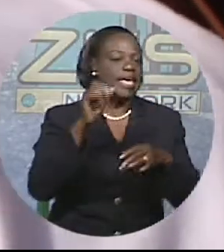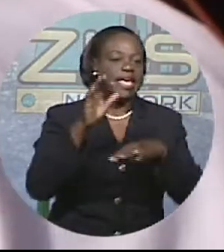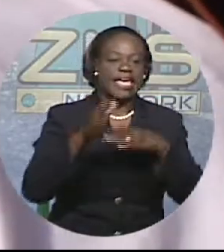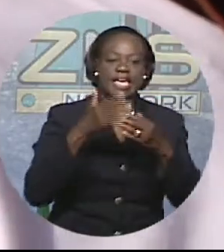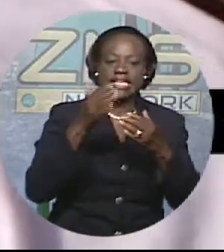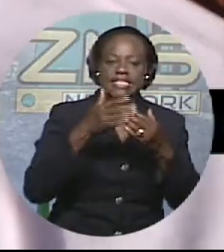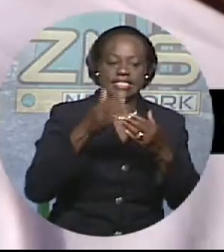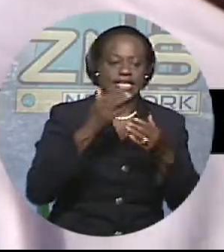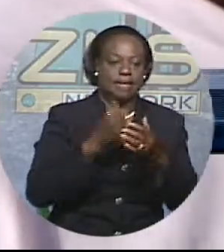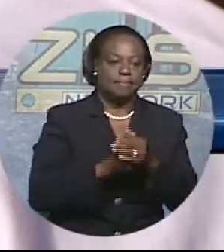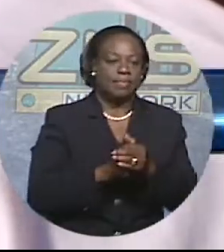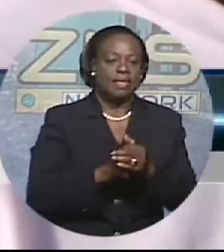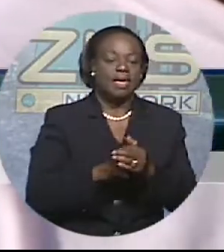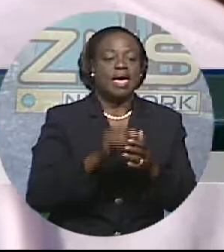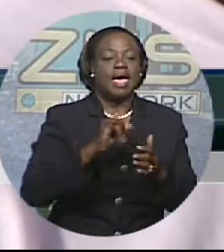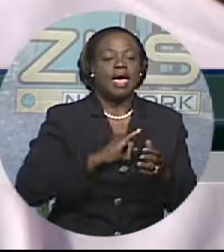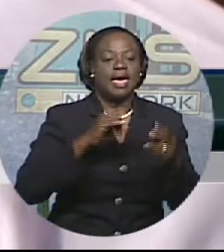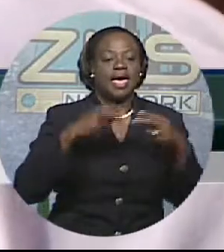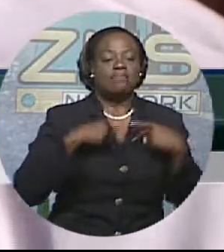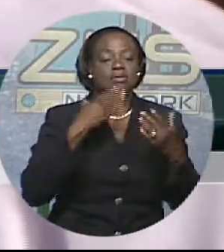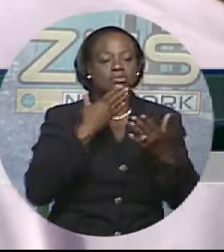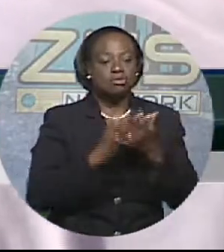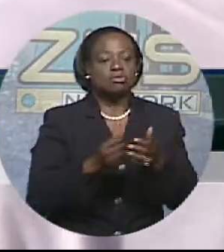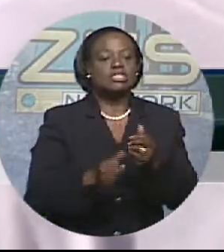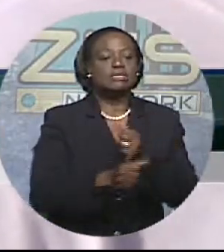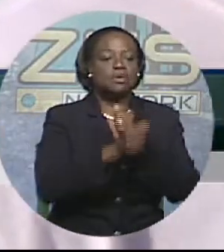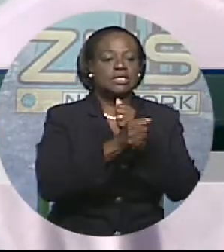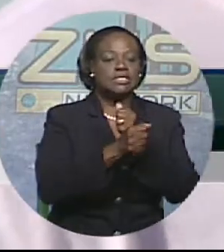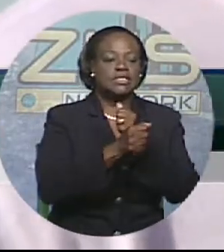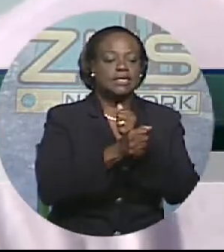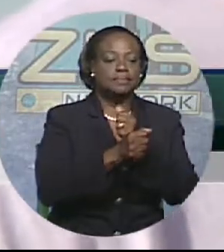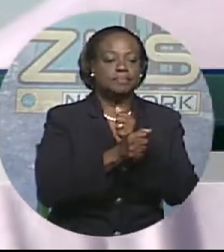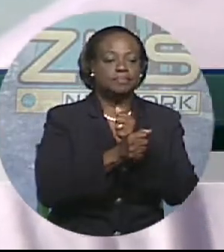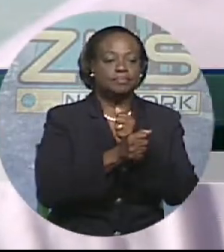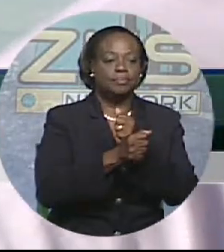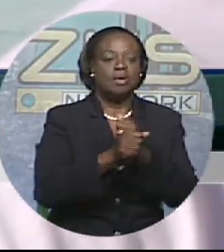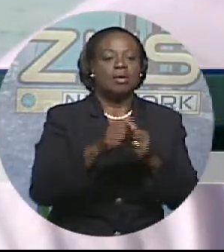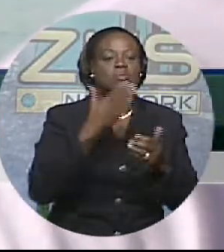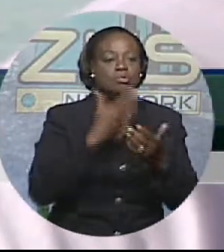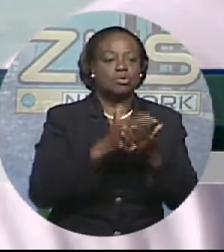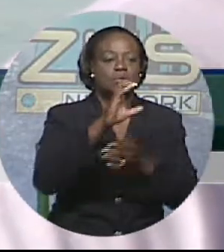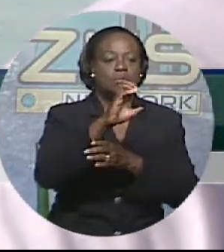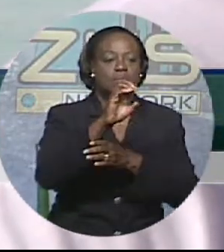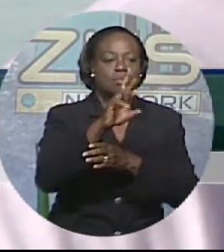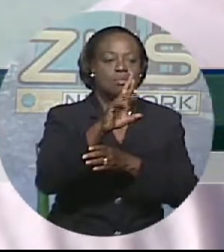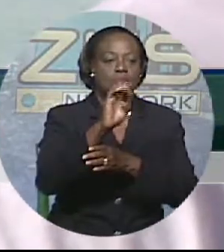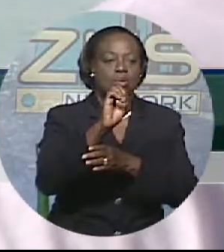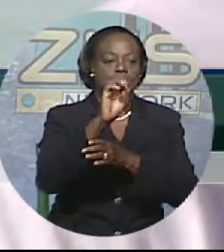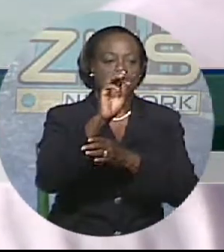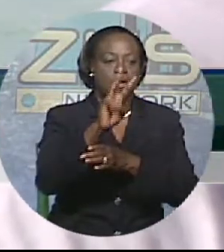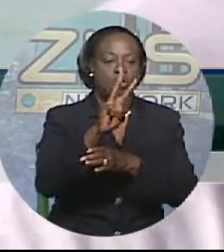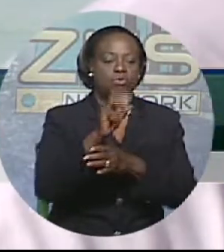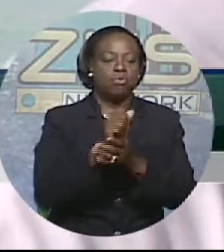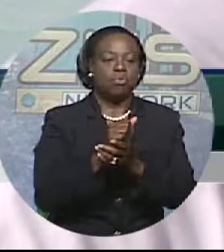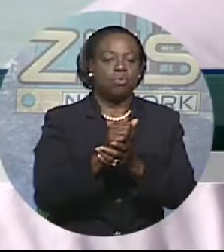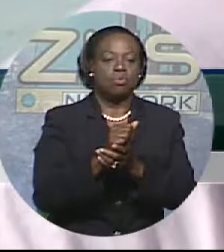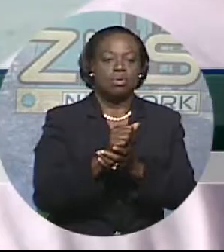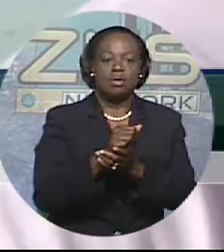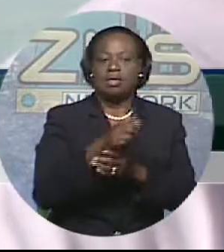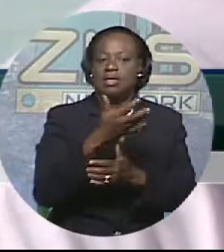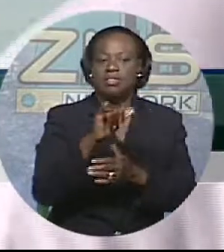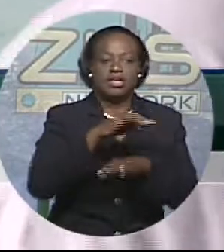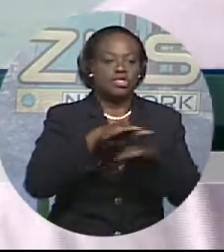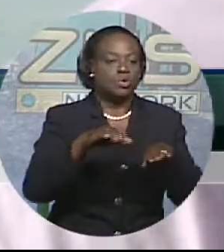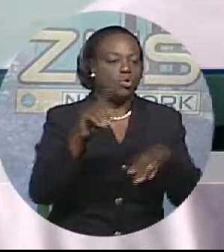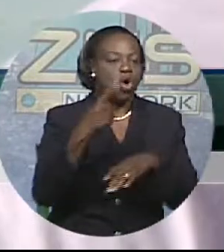I have a good sponsor, I have a good crew. As you know, my crew don't usually come every time I want them, and I have to